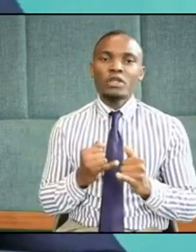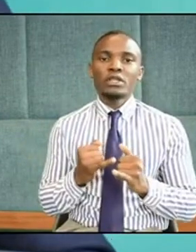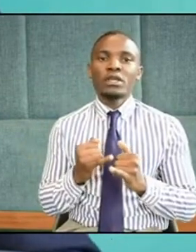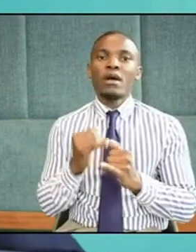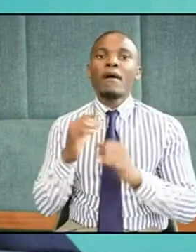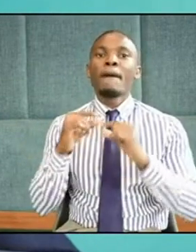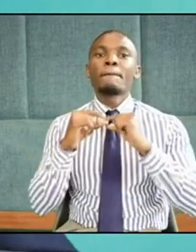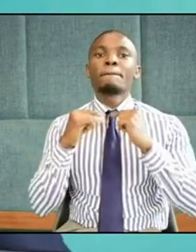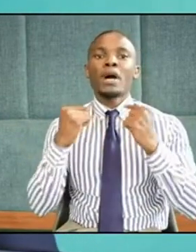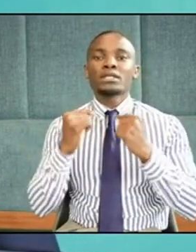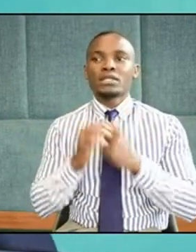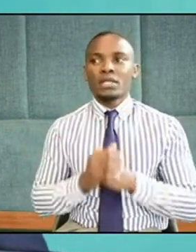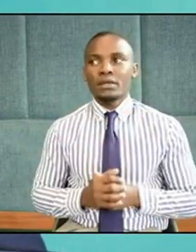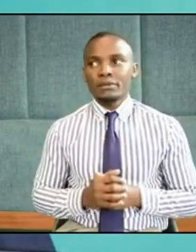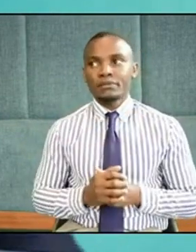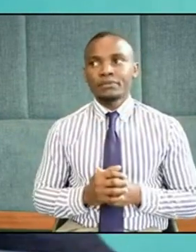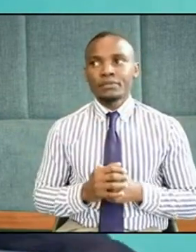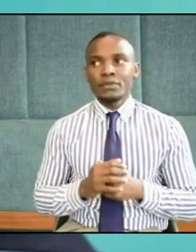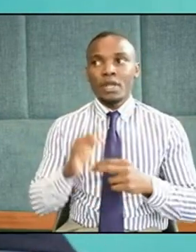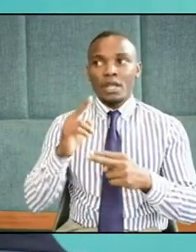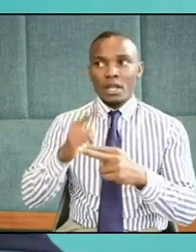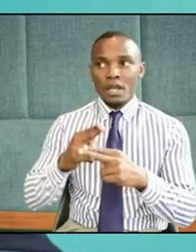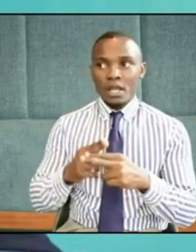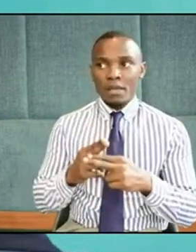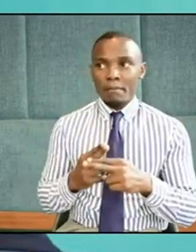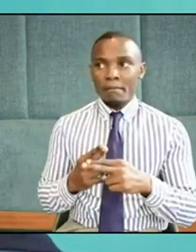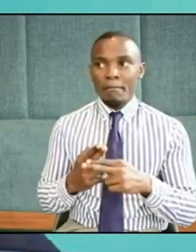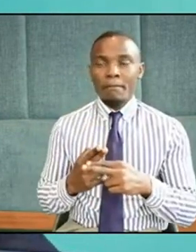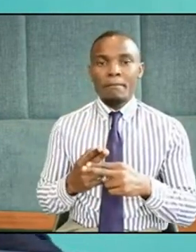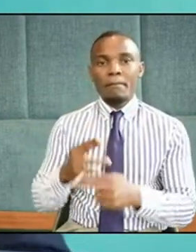hour, Pastor